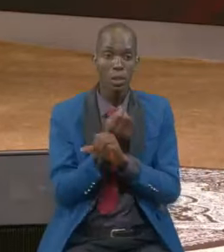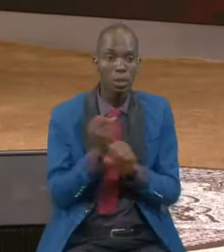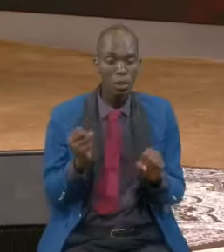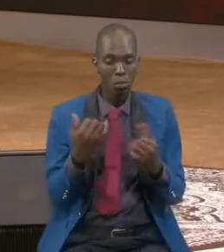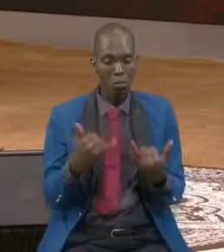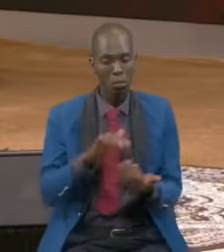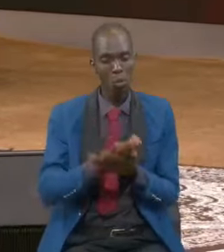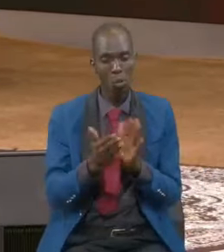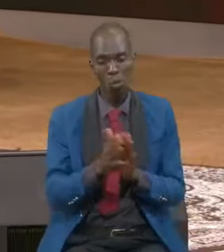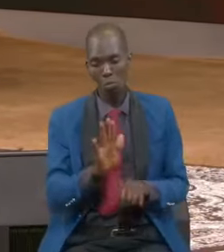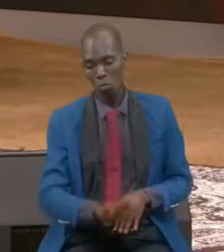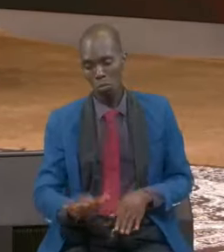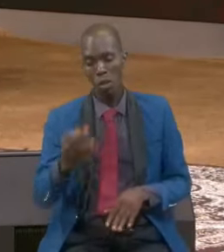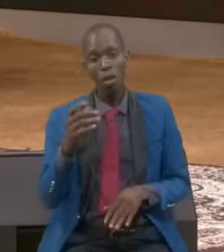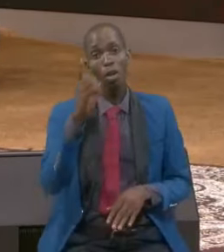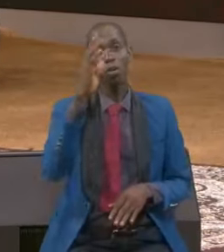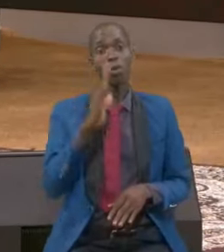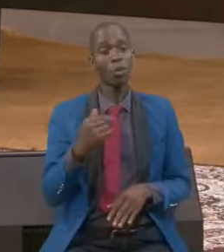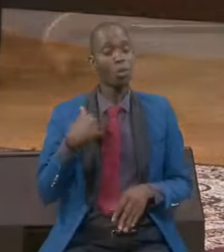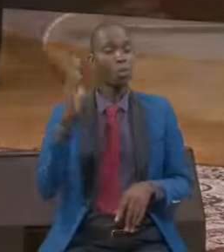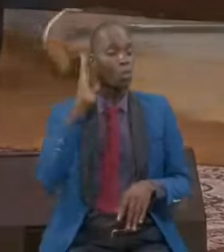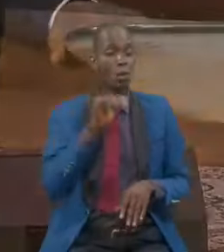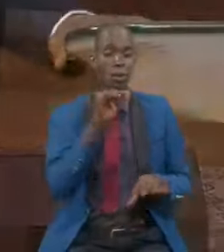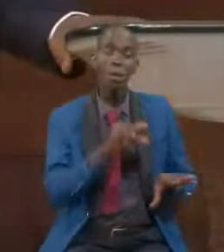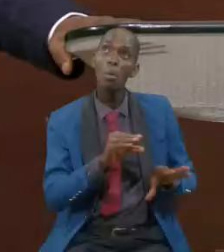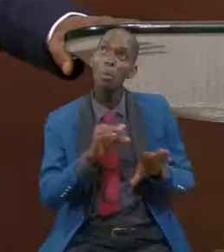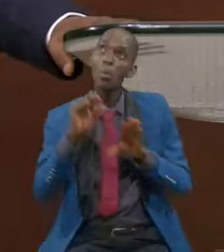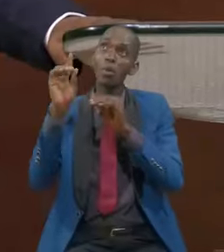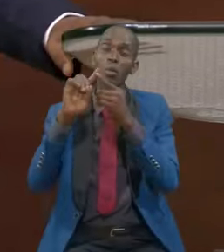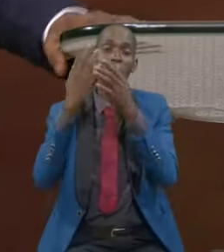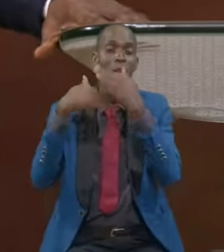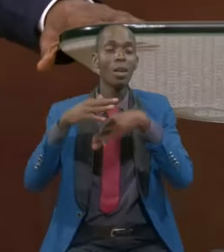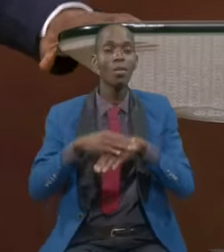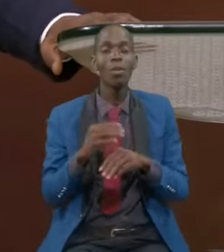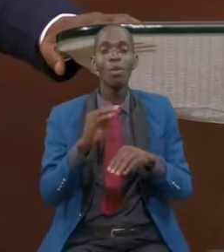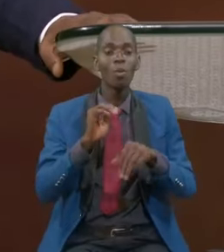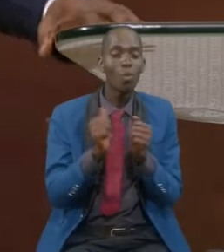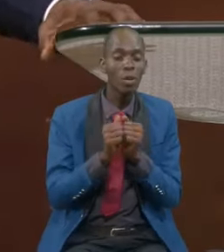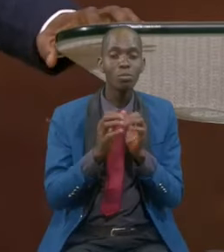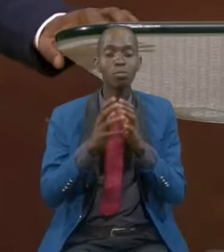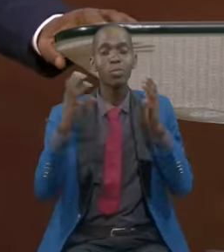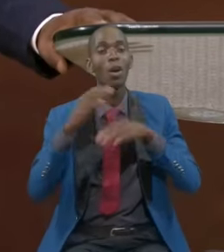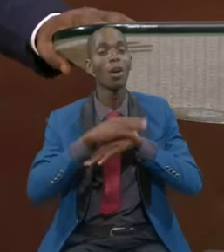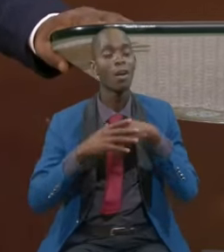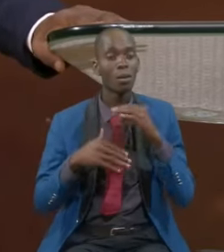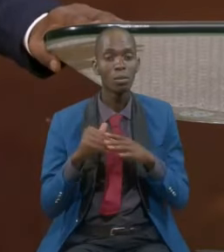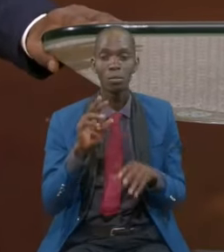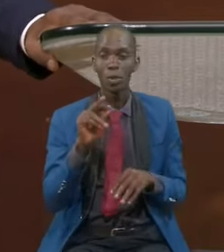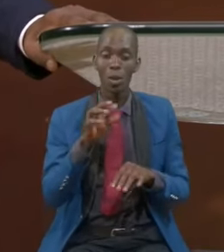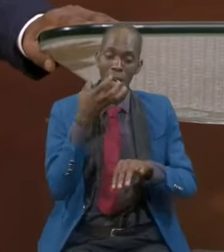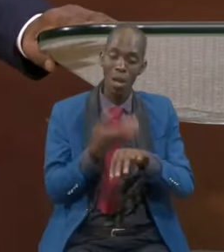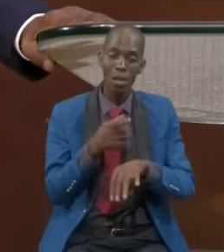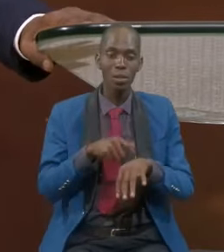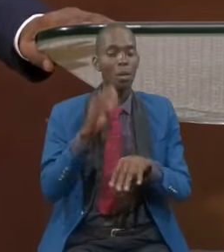of God, we are not going to go to heaven on a bed of roses. Difficulties might come.